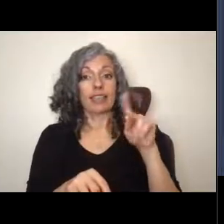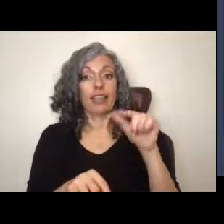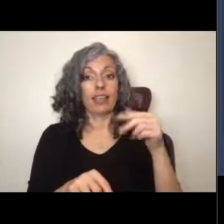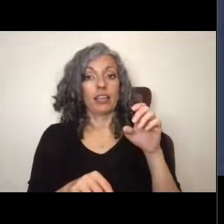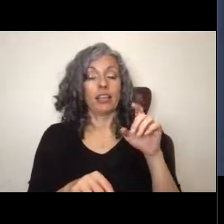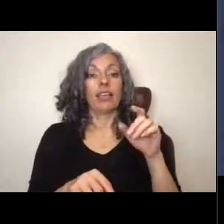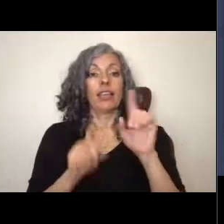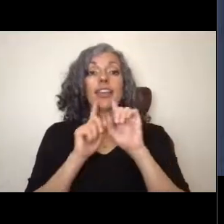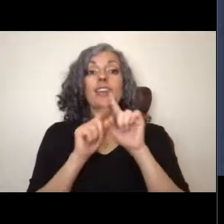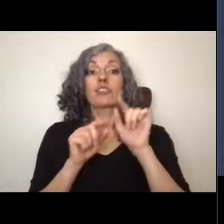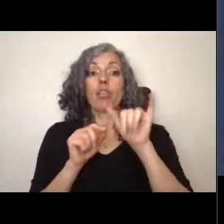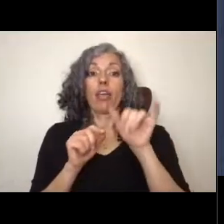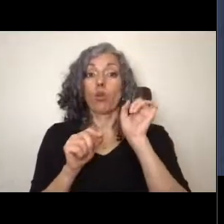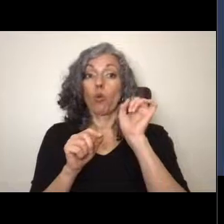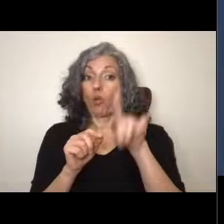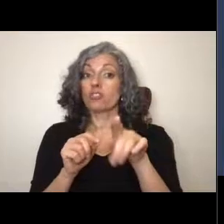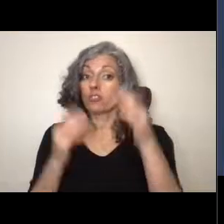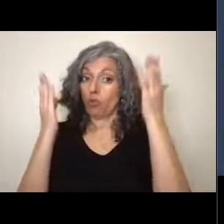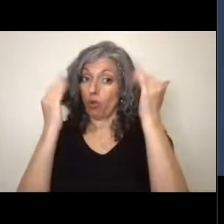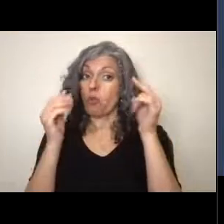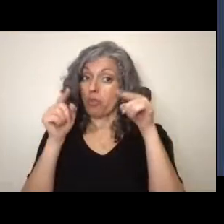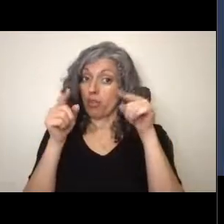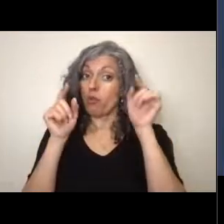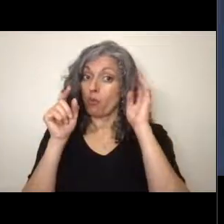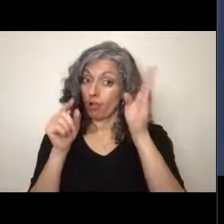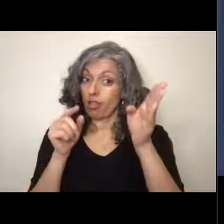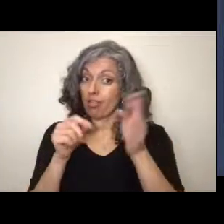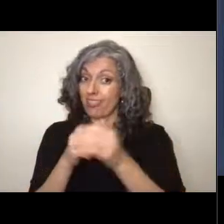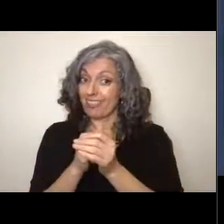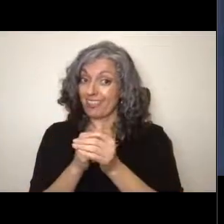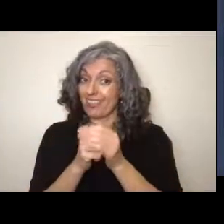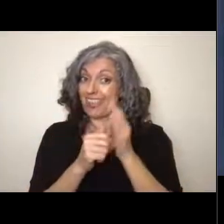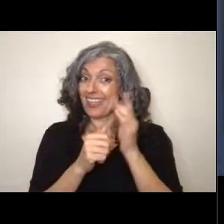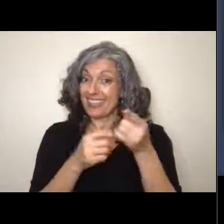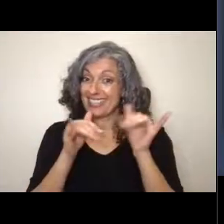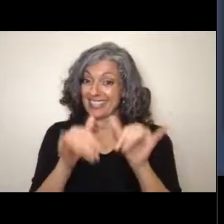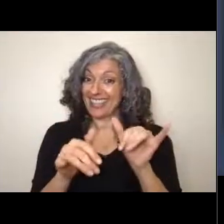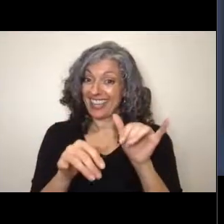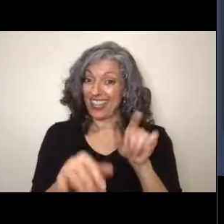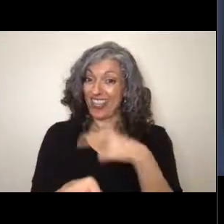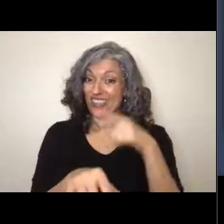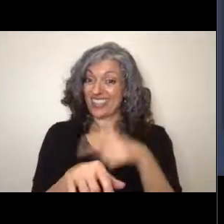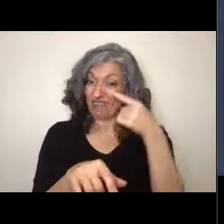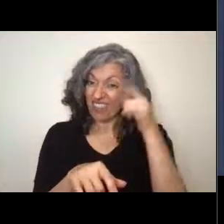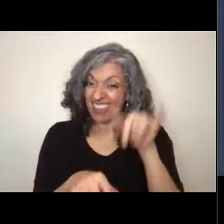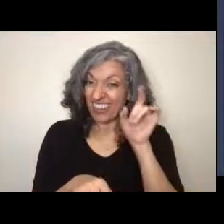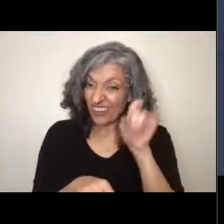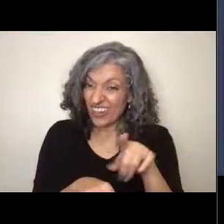hope they are. They hang out this long just to answer that question.